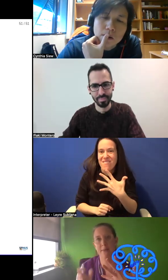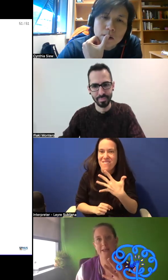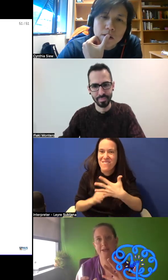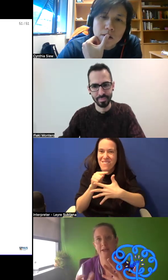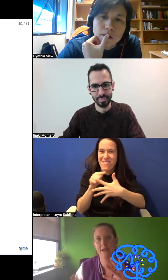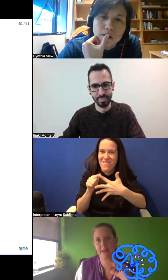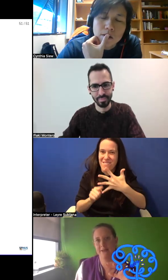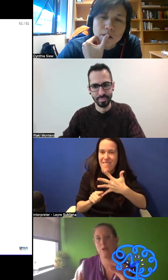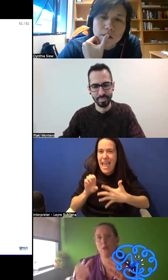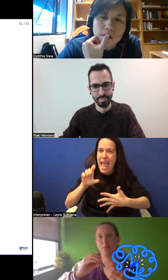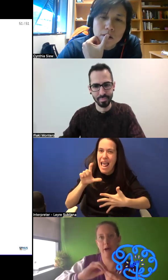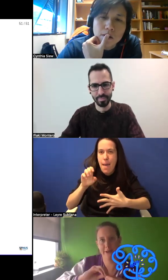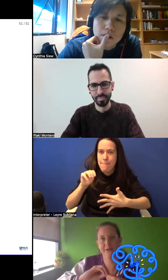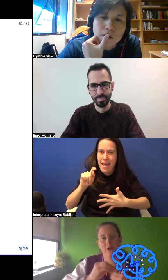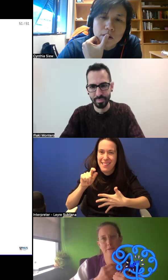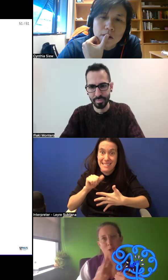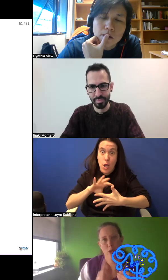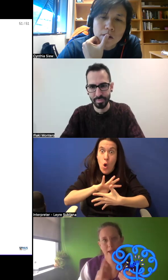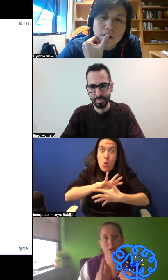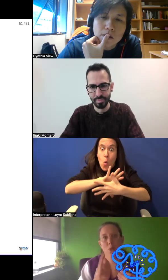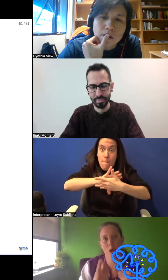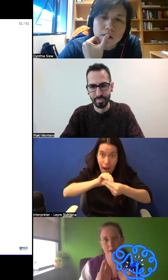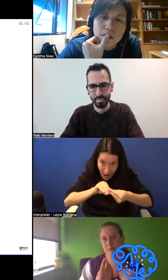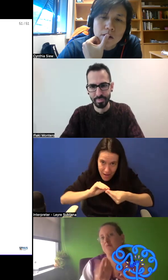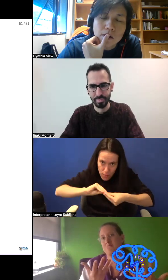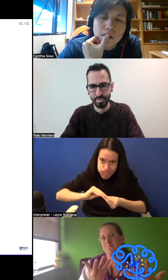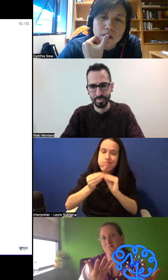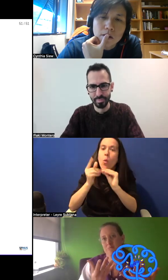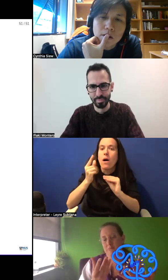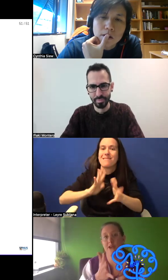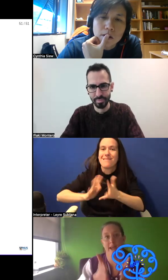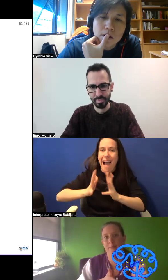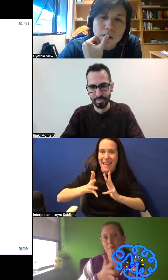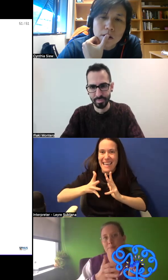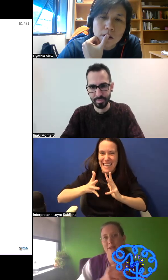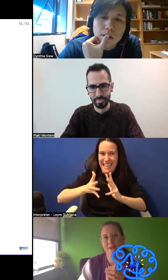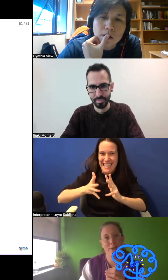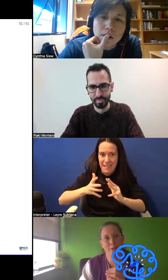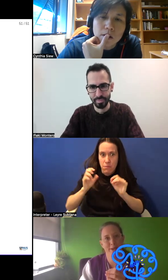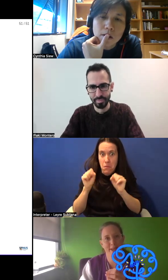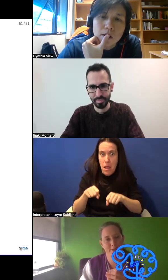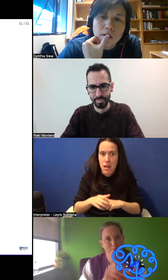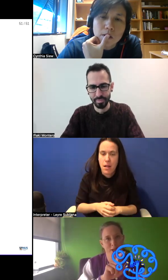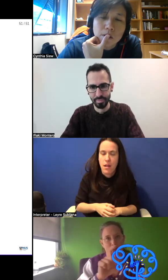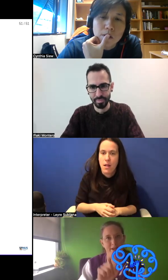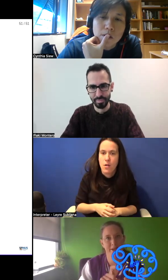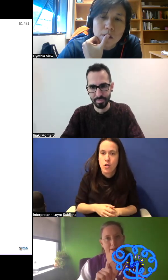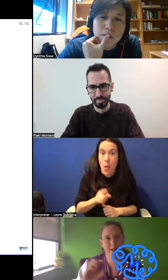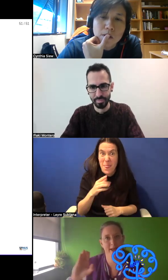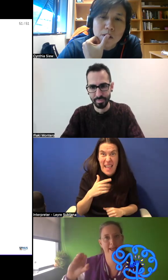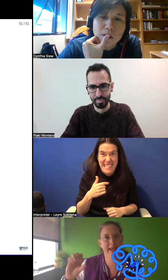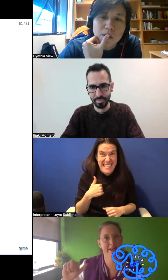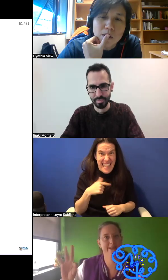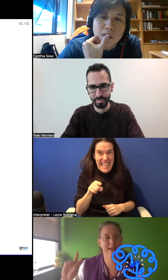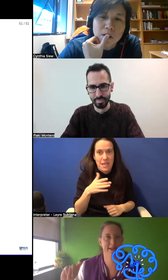parameters, elements that combined are forming one sign. So that's my question,